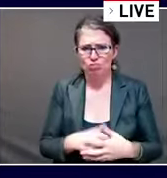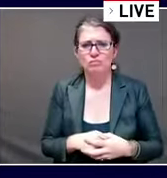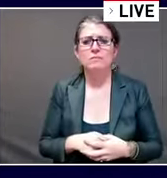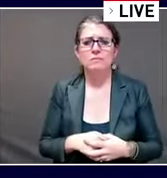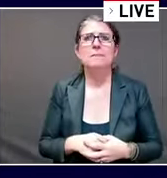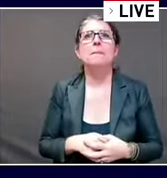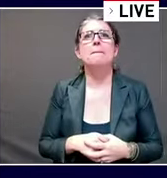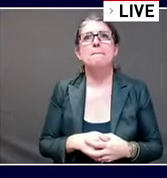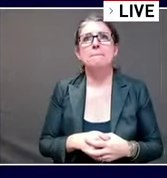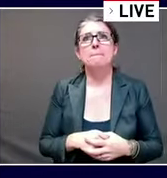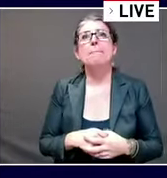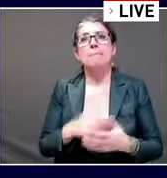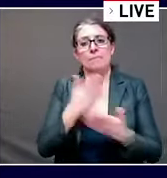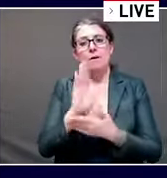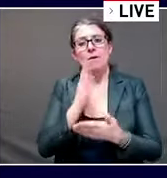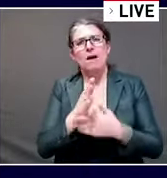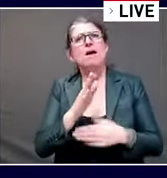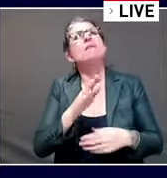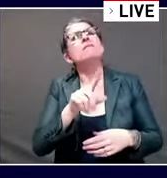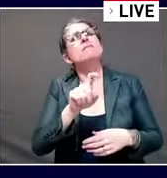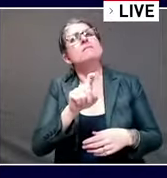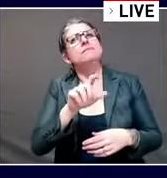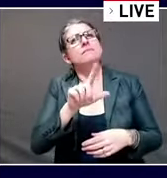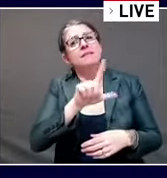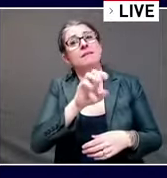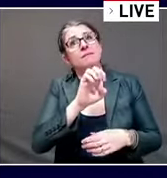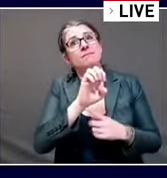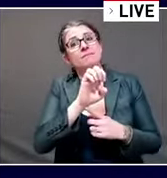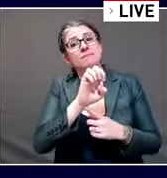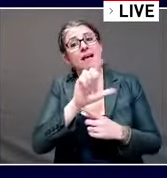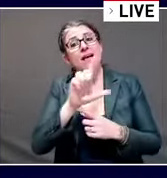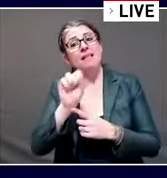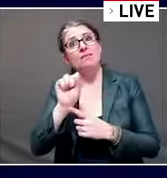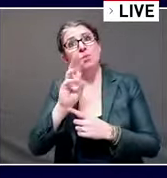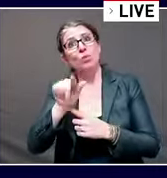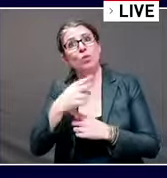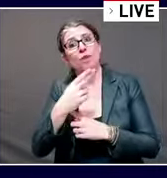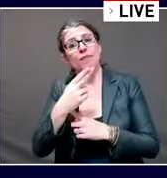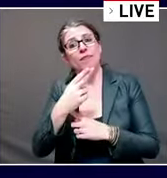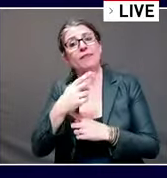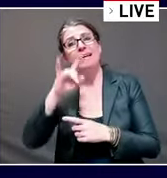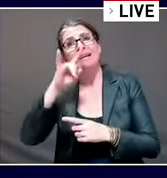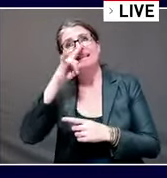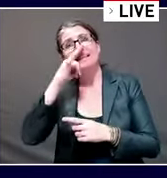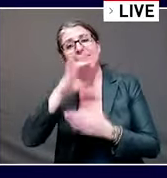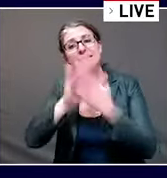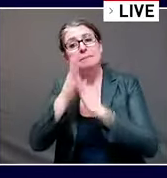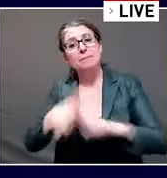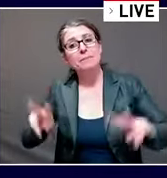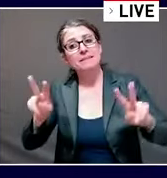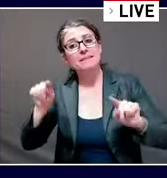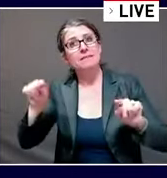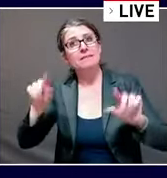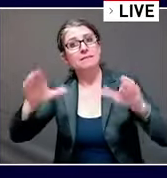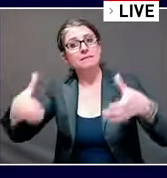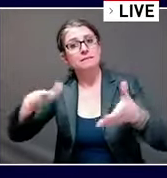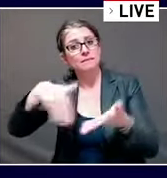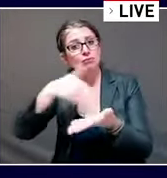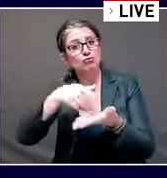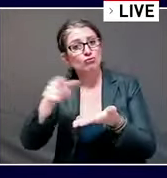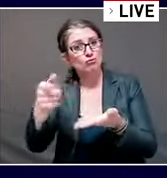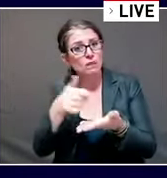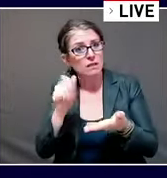there? The number of cases at Kids Peace and Ellsworth remains at now 20 cases.